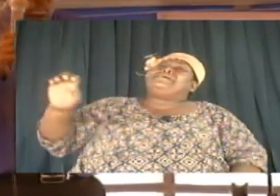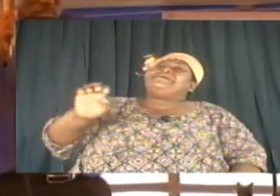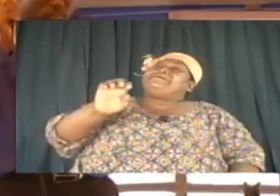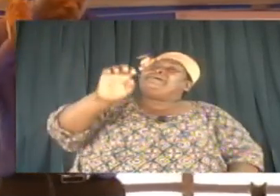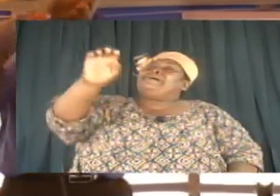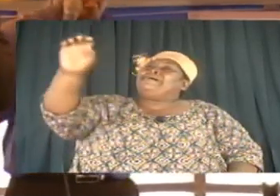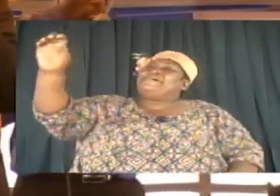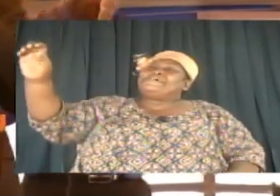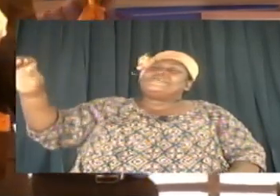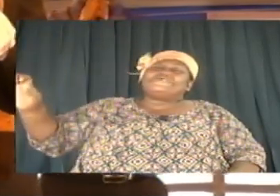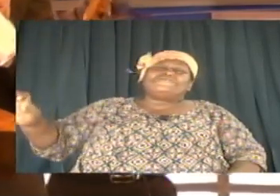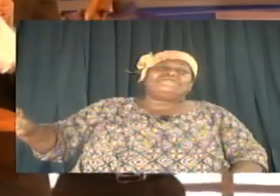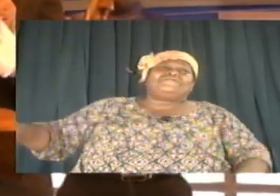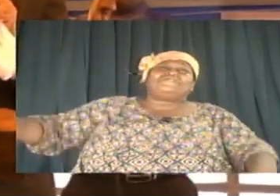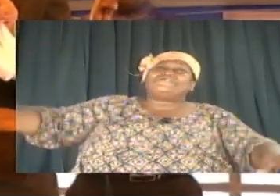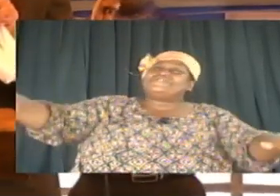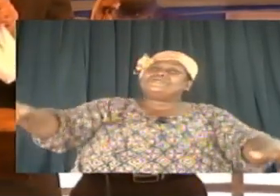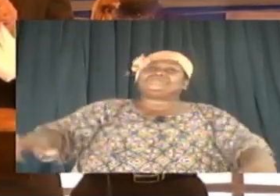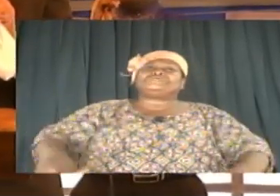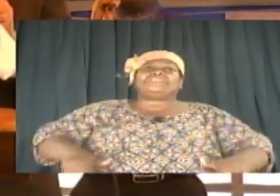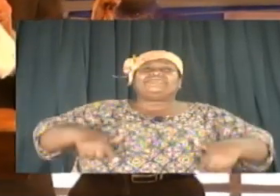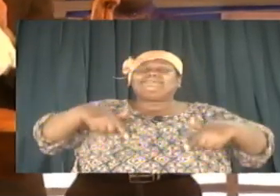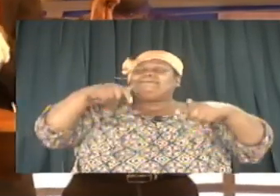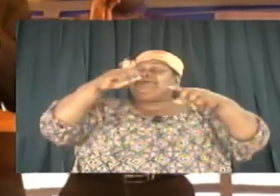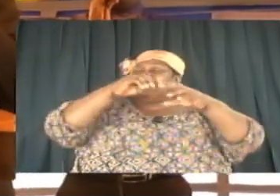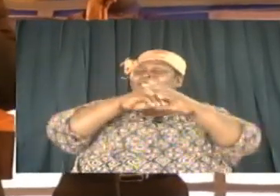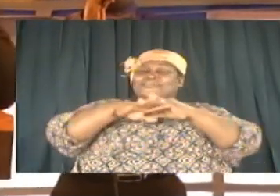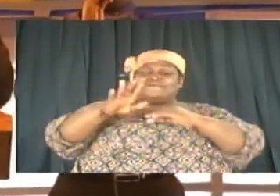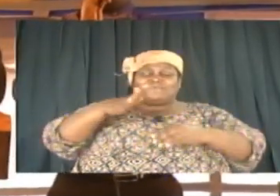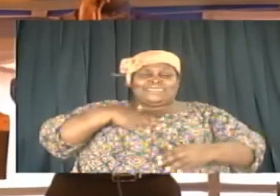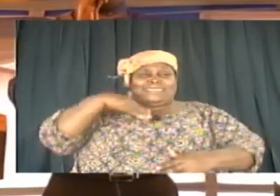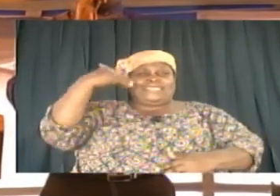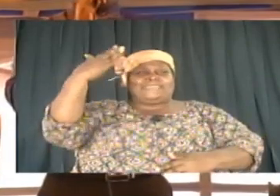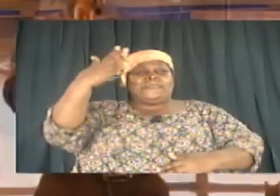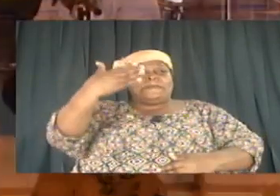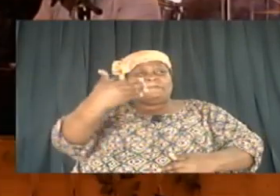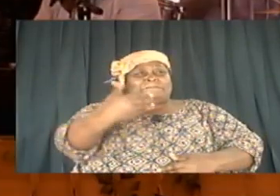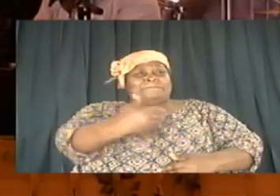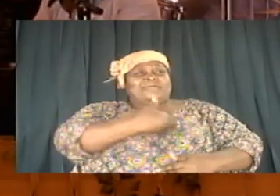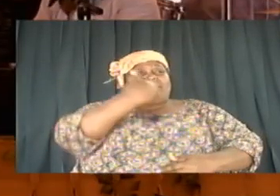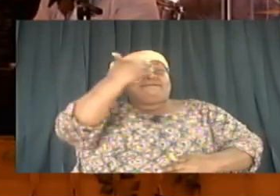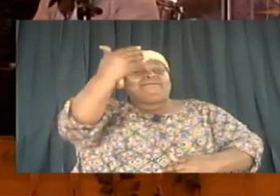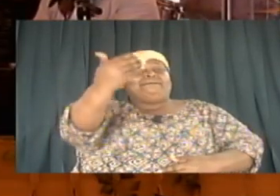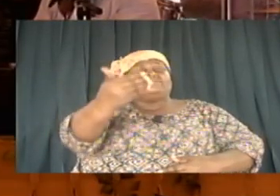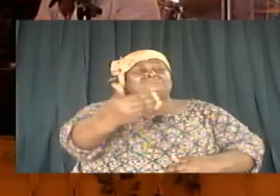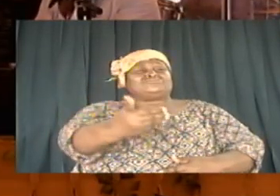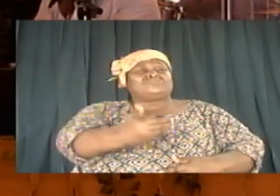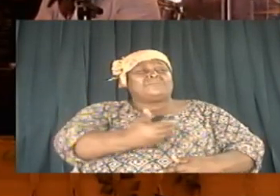My soul.